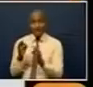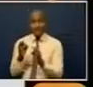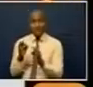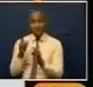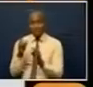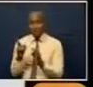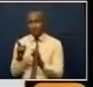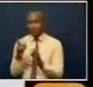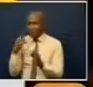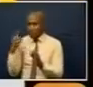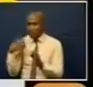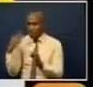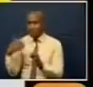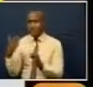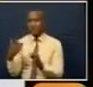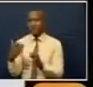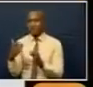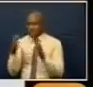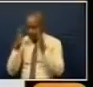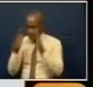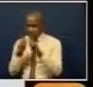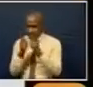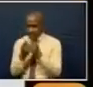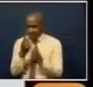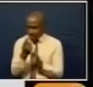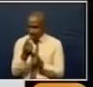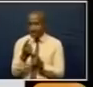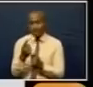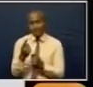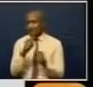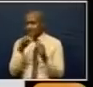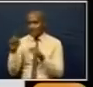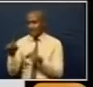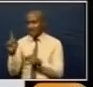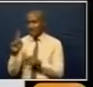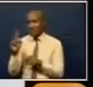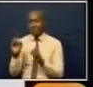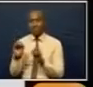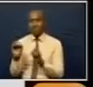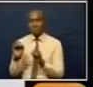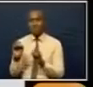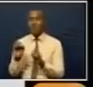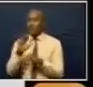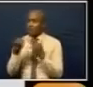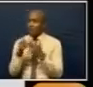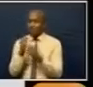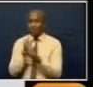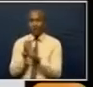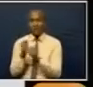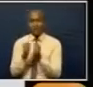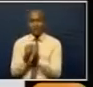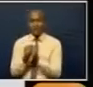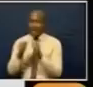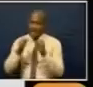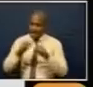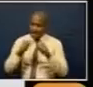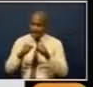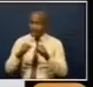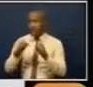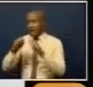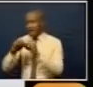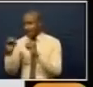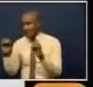one ethnicity and one way of doing things, not Nairobi. We all work together. We agree to disagree on some things, but we